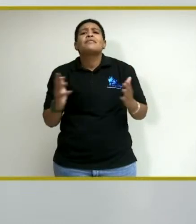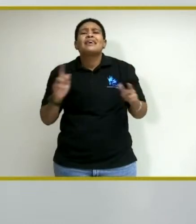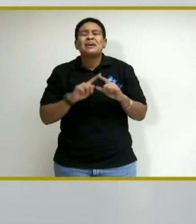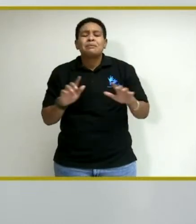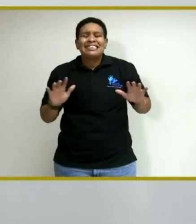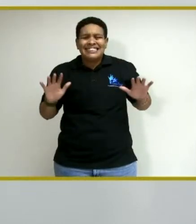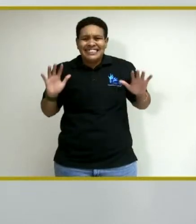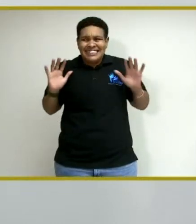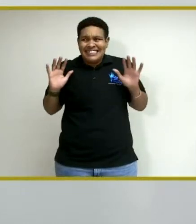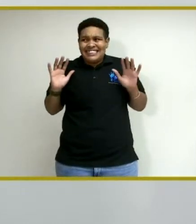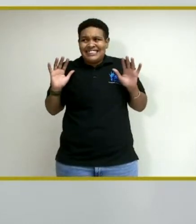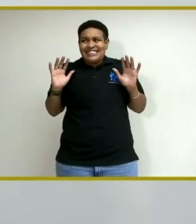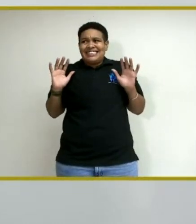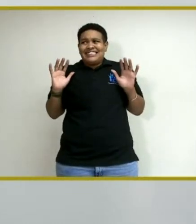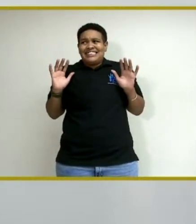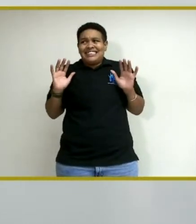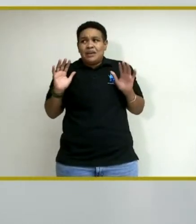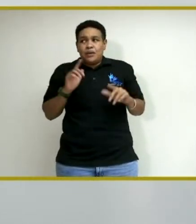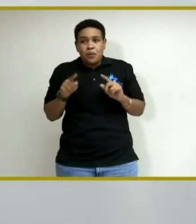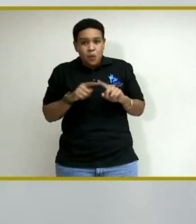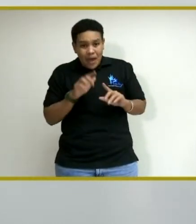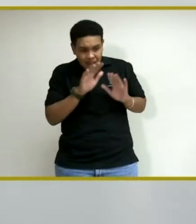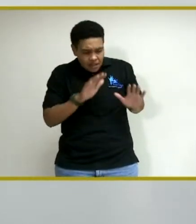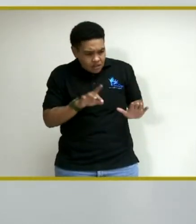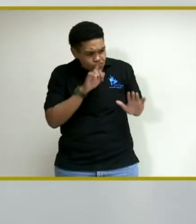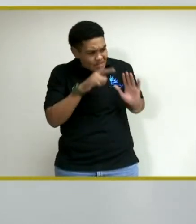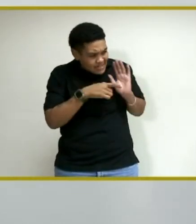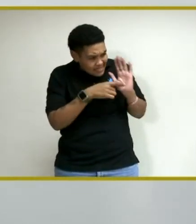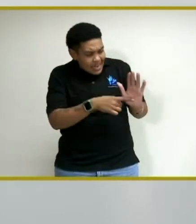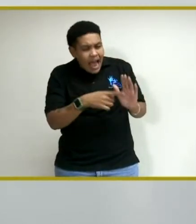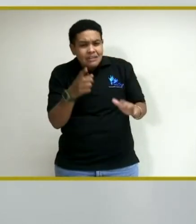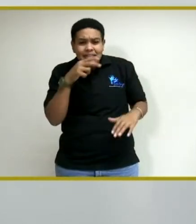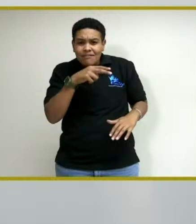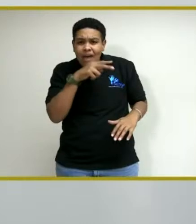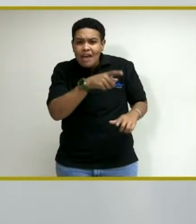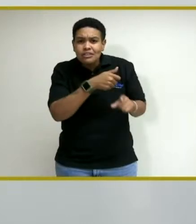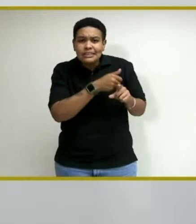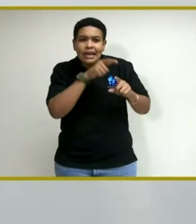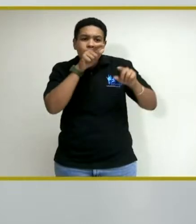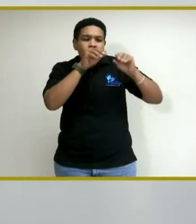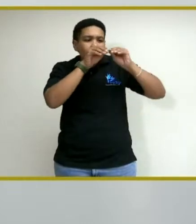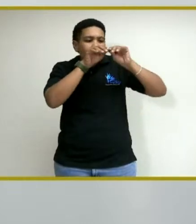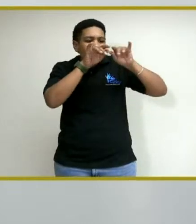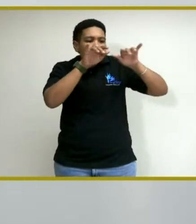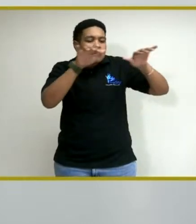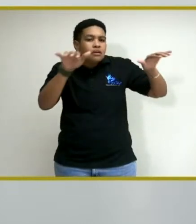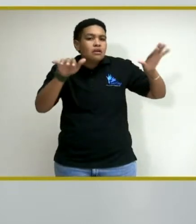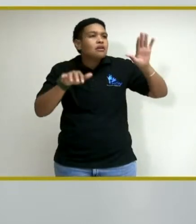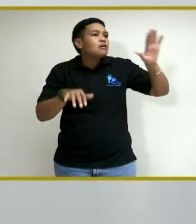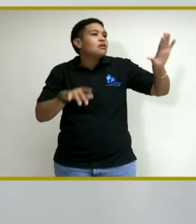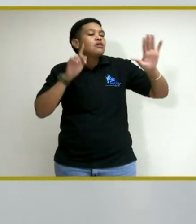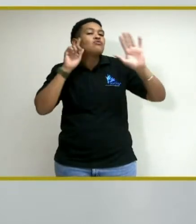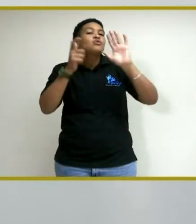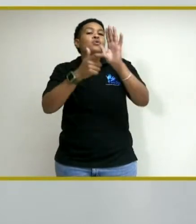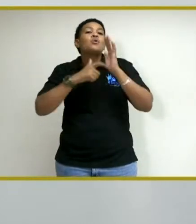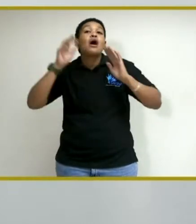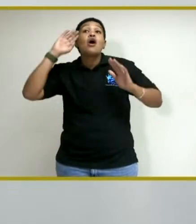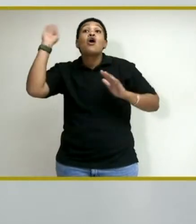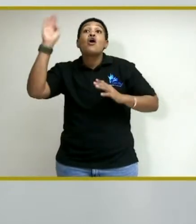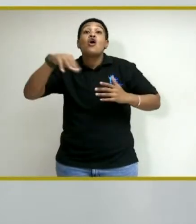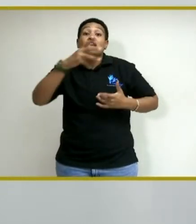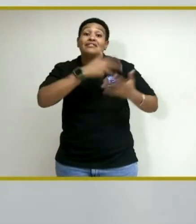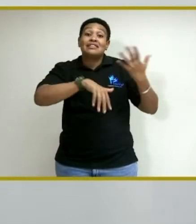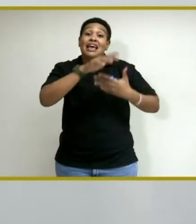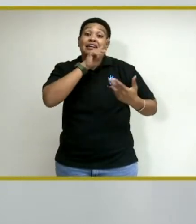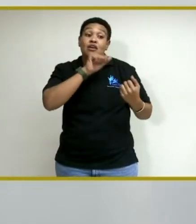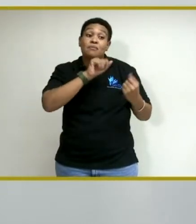whenever there are signs that the virus is spreading. It requires an all-of-society approach. It